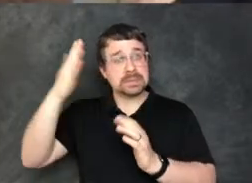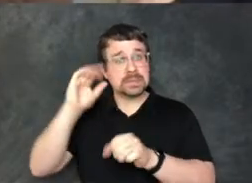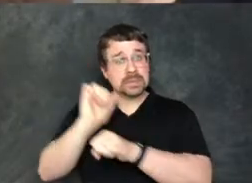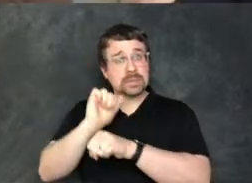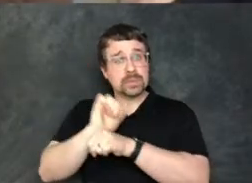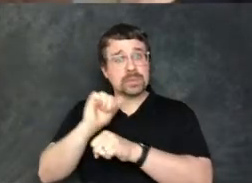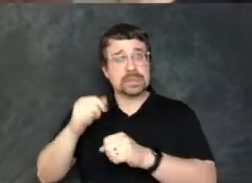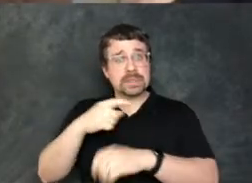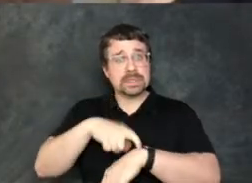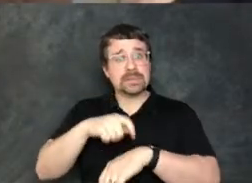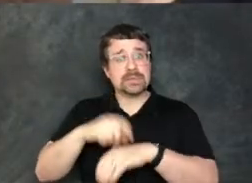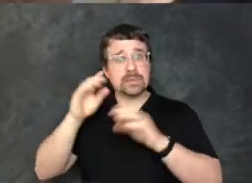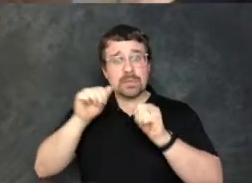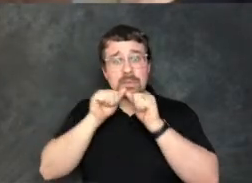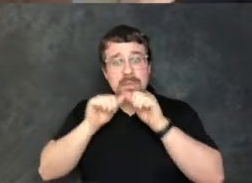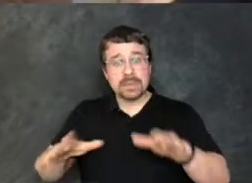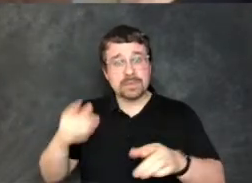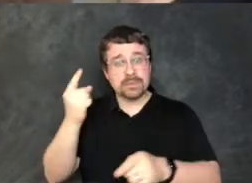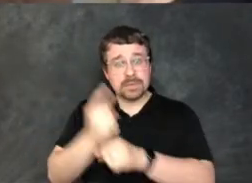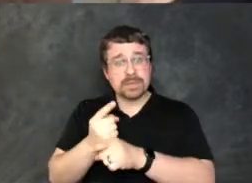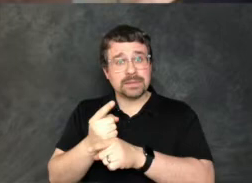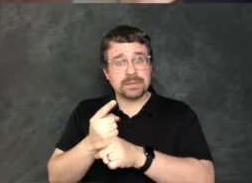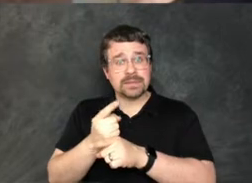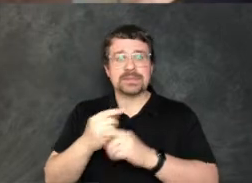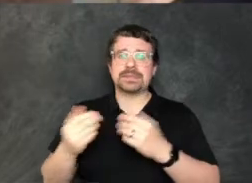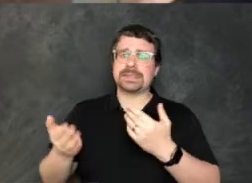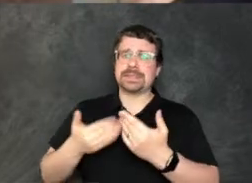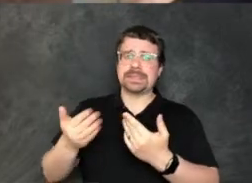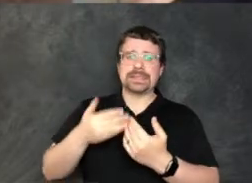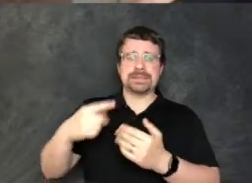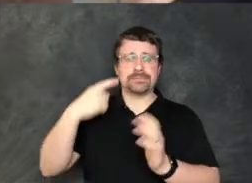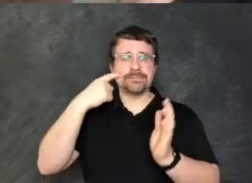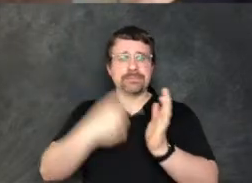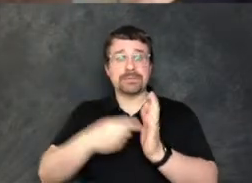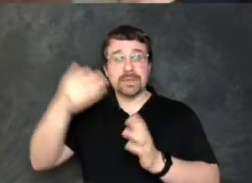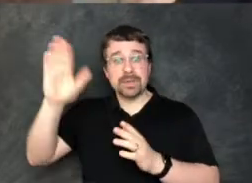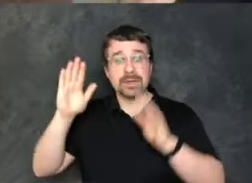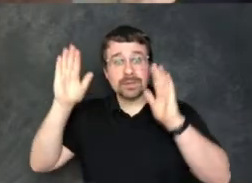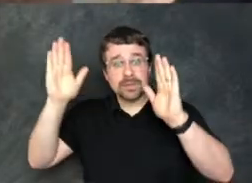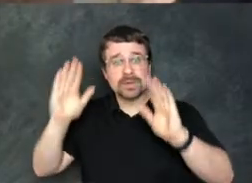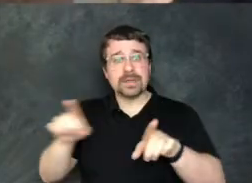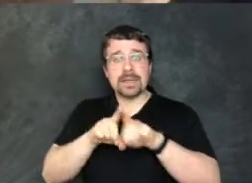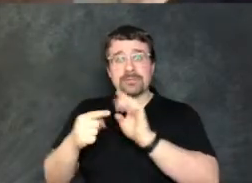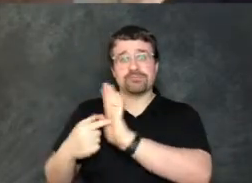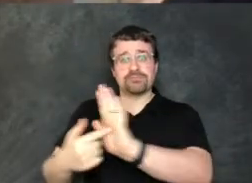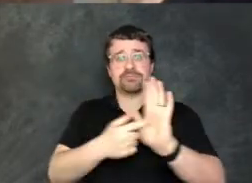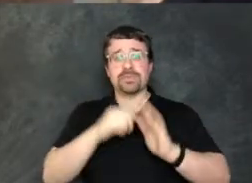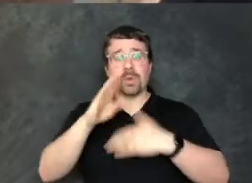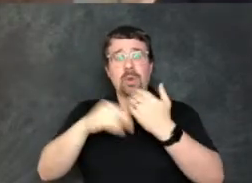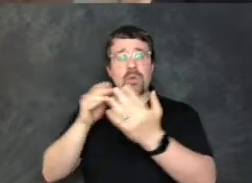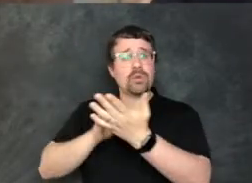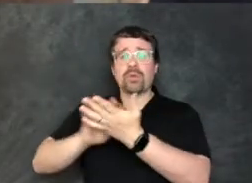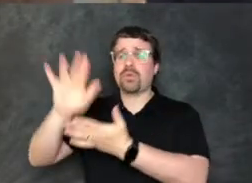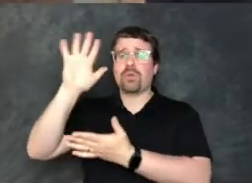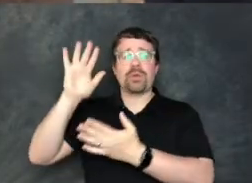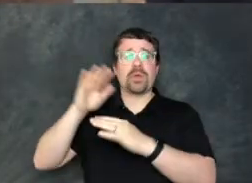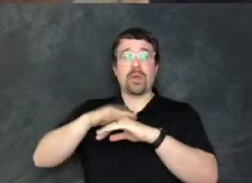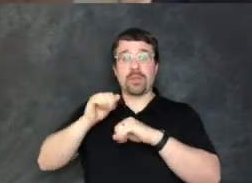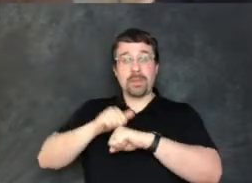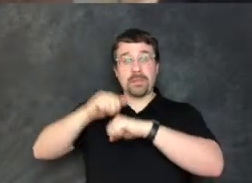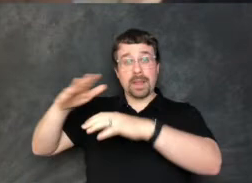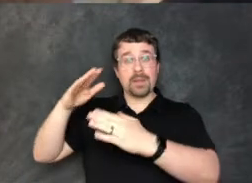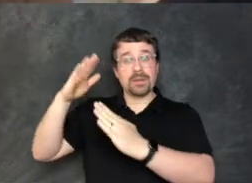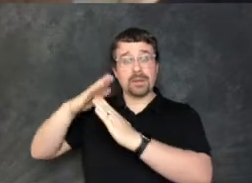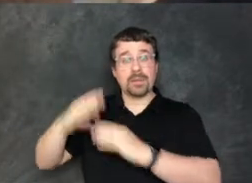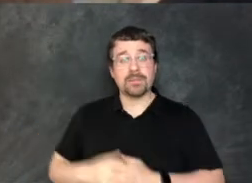it's easy to recognize God at work in times of great blessing, isn't it? It's easy to perceive God's greatness as it's revealed in all